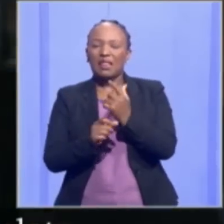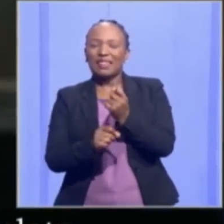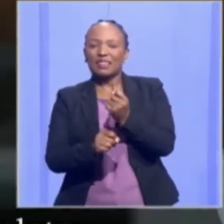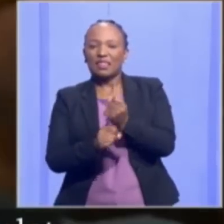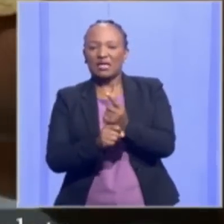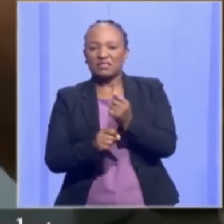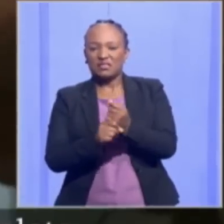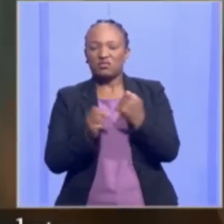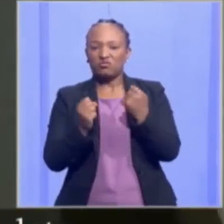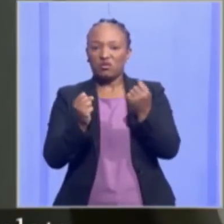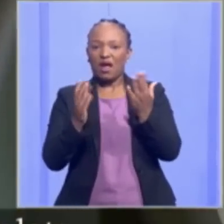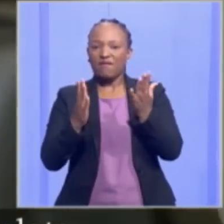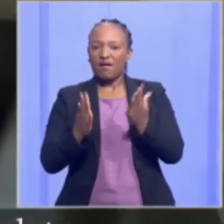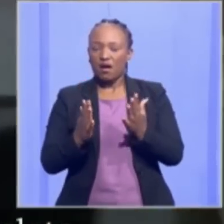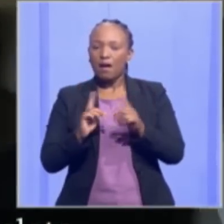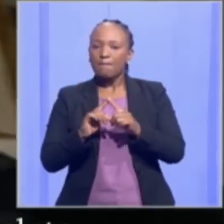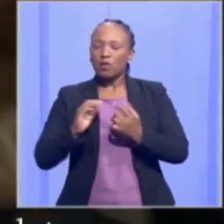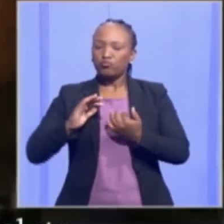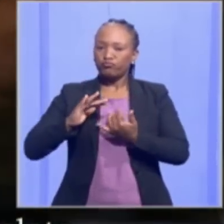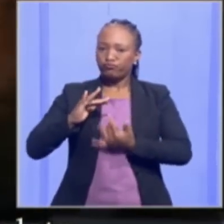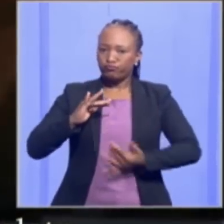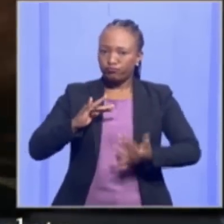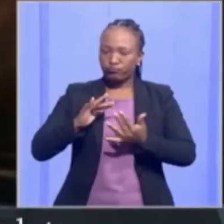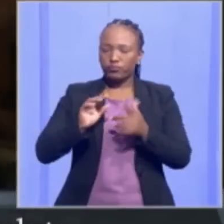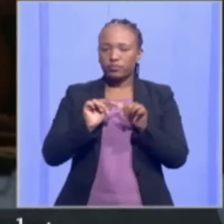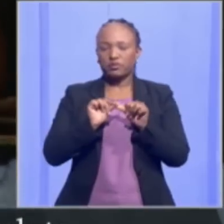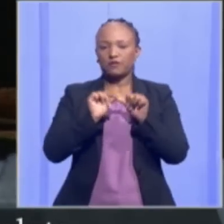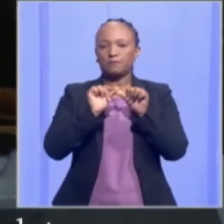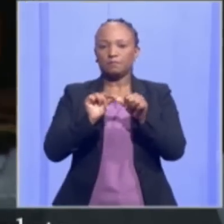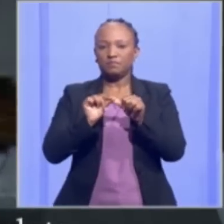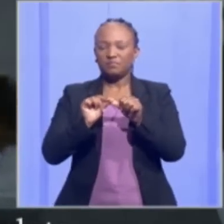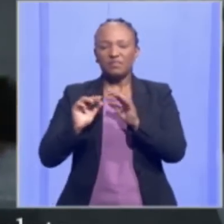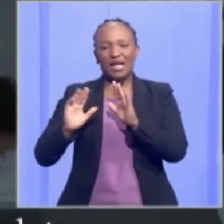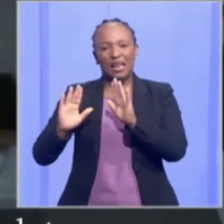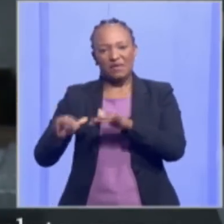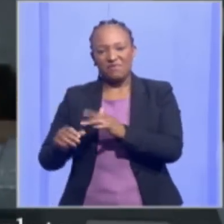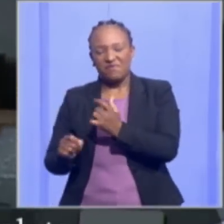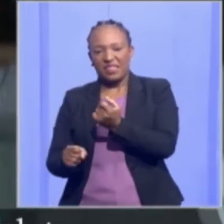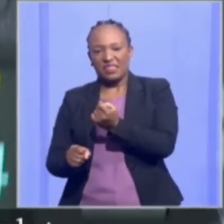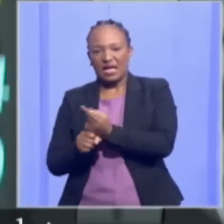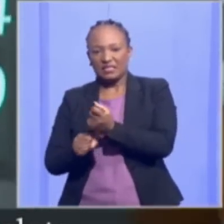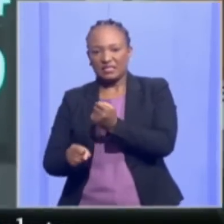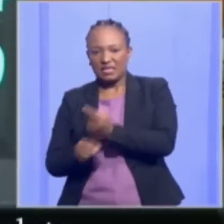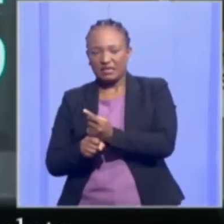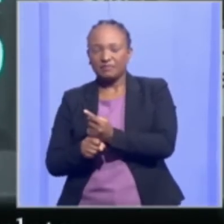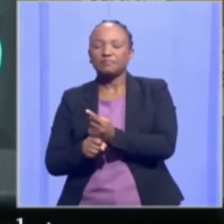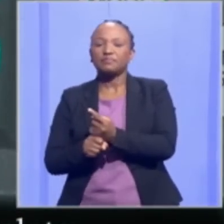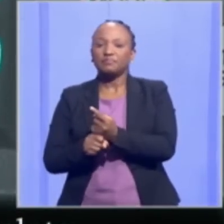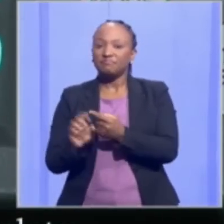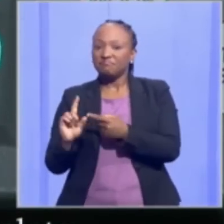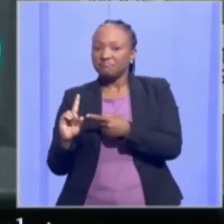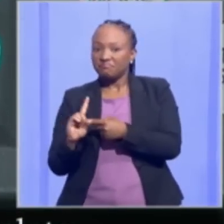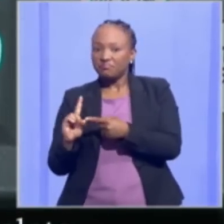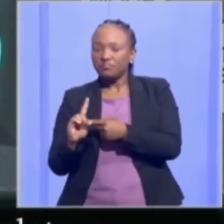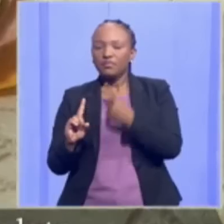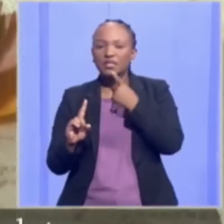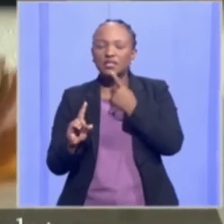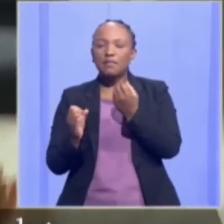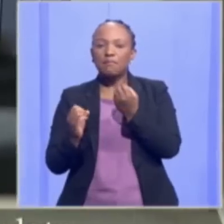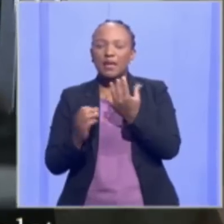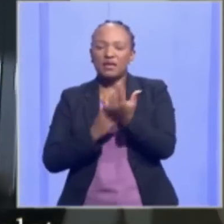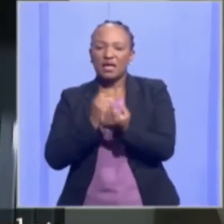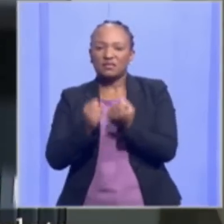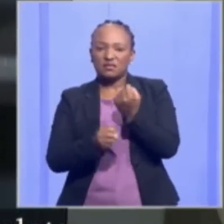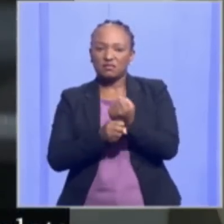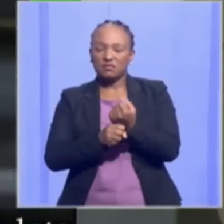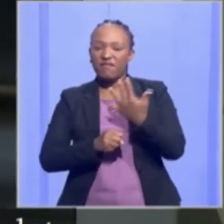ya hae ho lokisa disebediswa tsa motlakase ile ya motlosa industry-ing ya ditekesi. Chisimba o re ho mo nkile dilemo tse